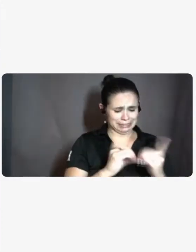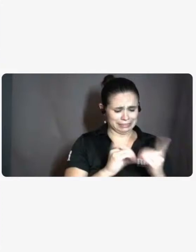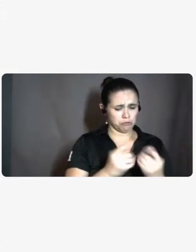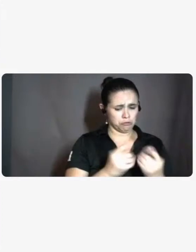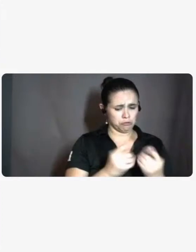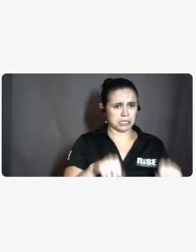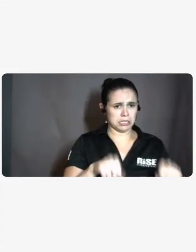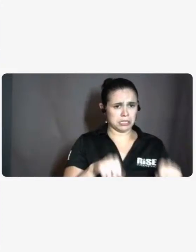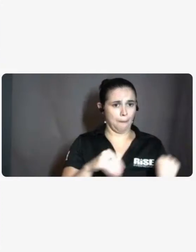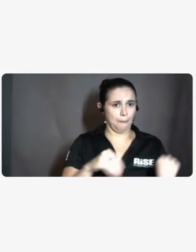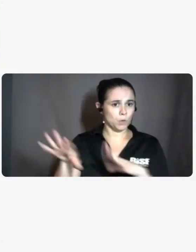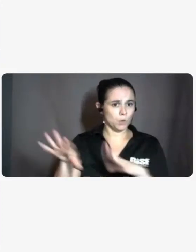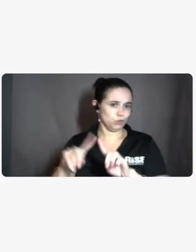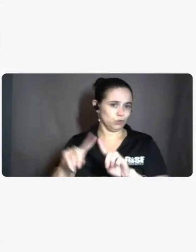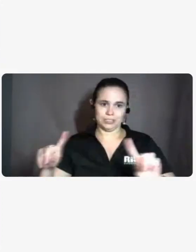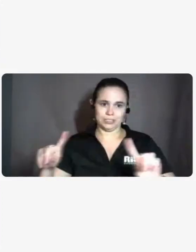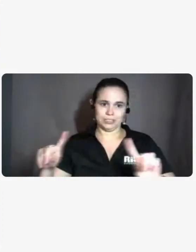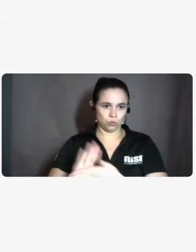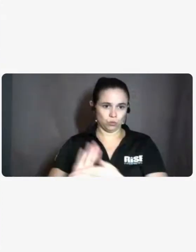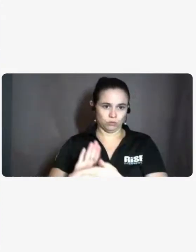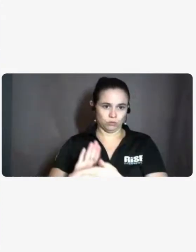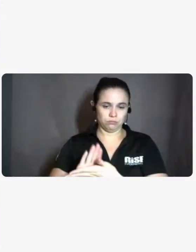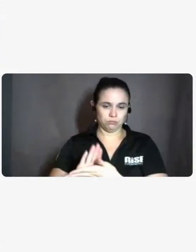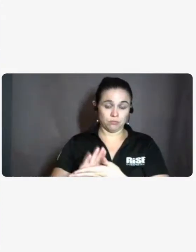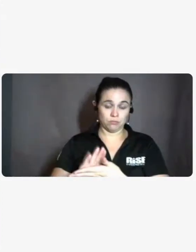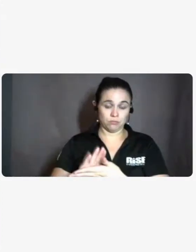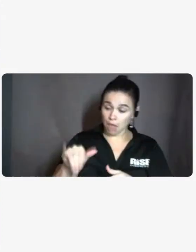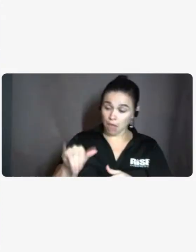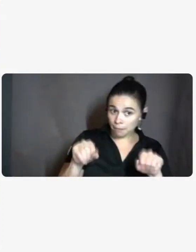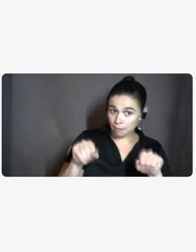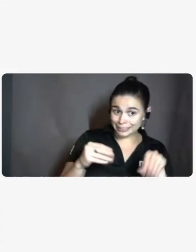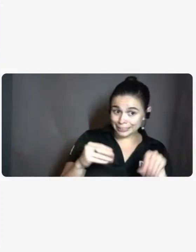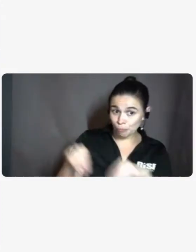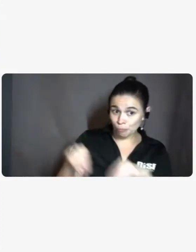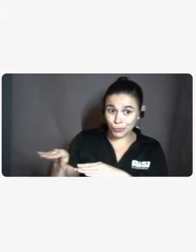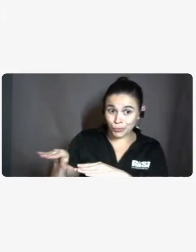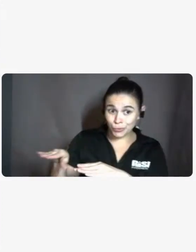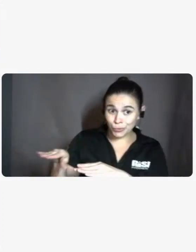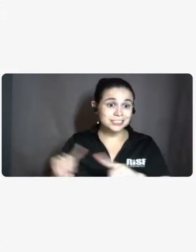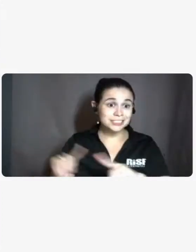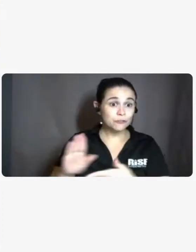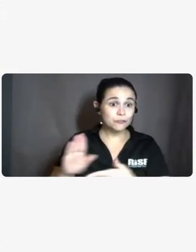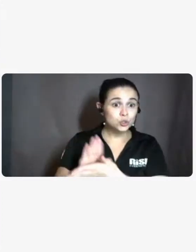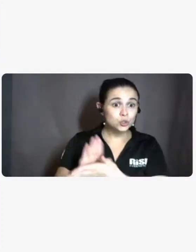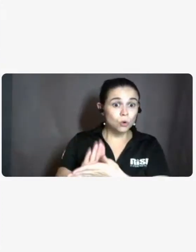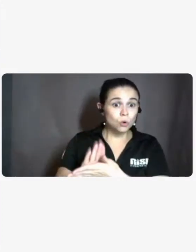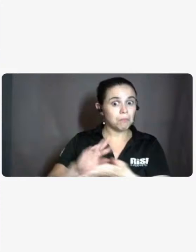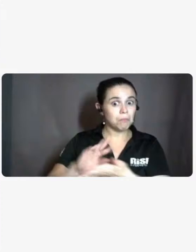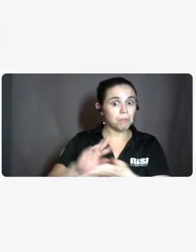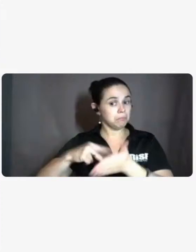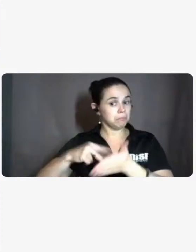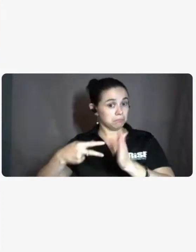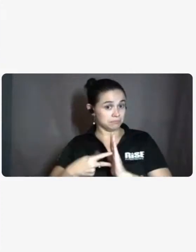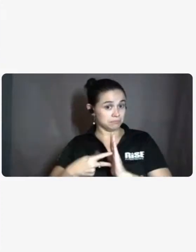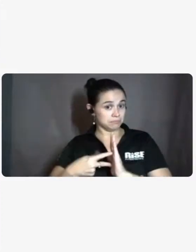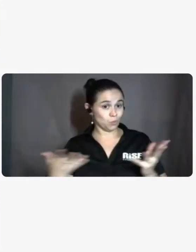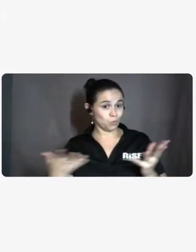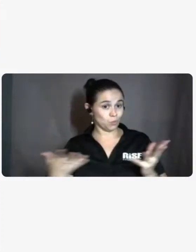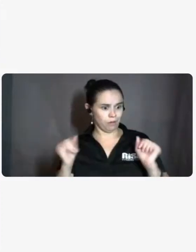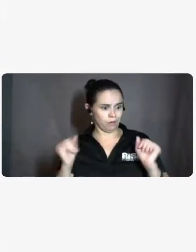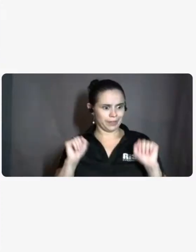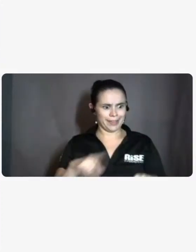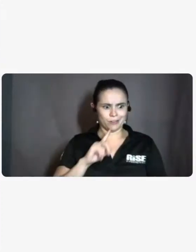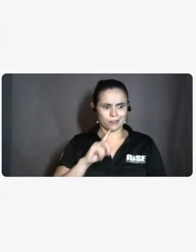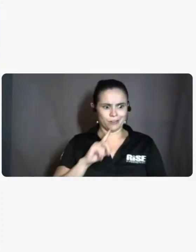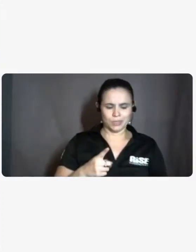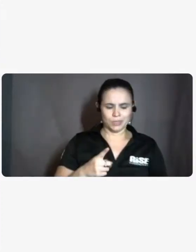school allows you to bring a world-class technological, good